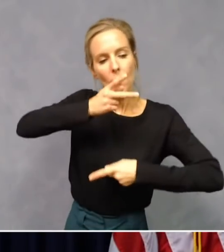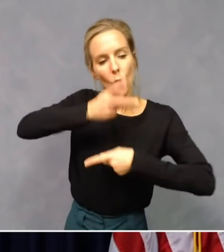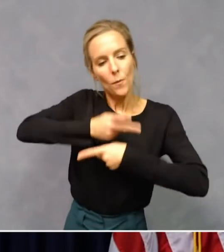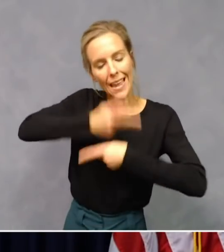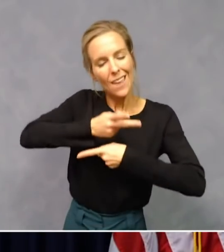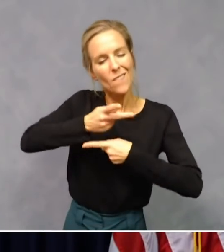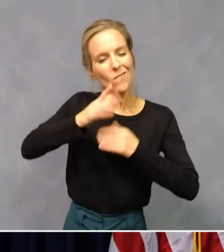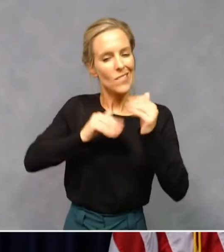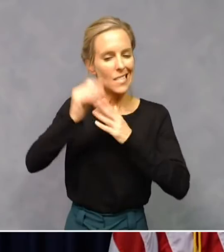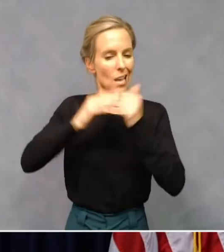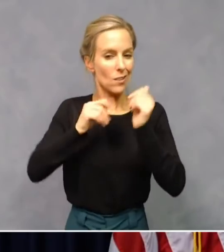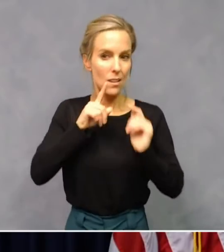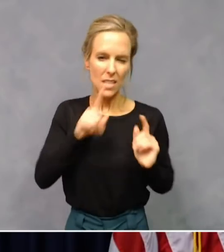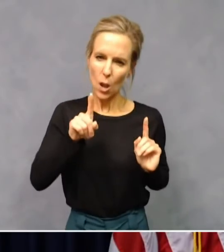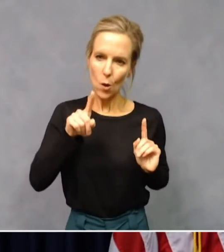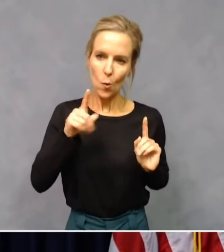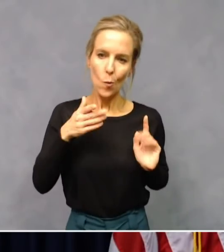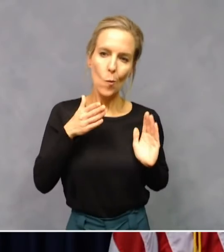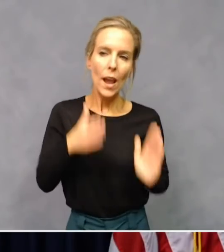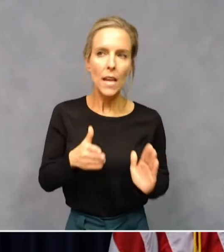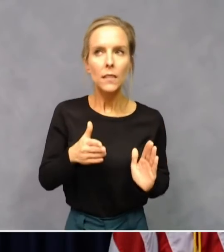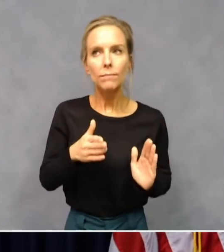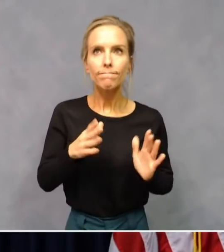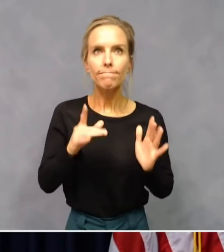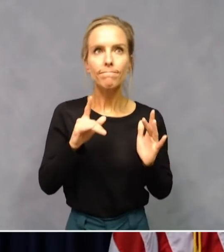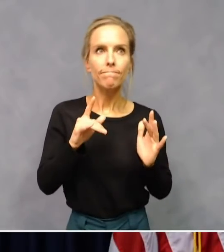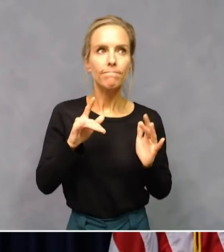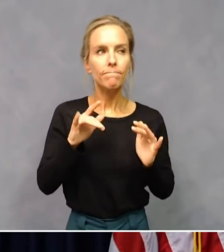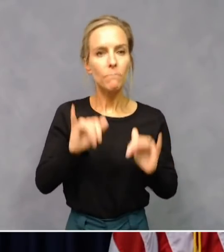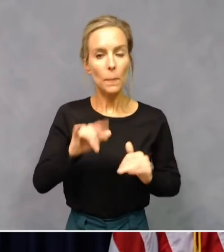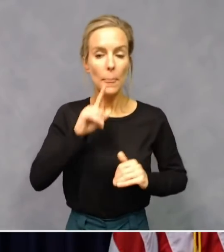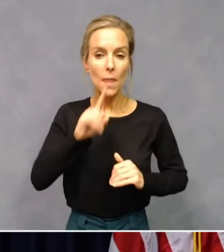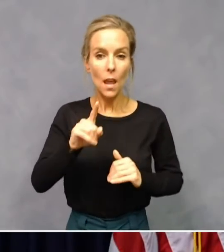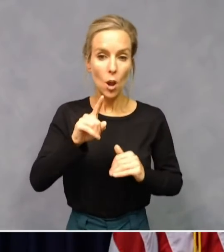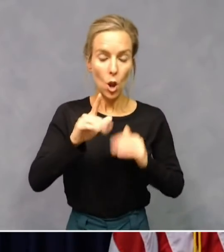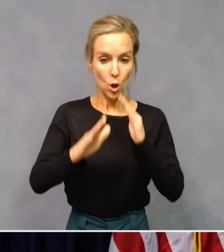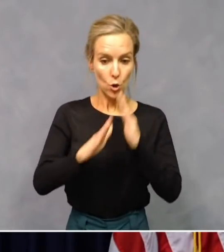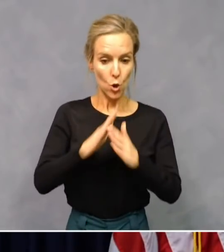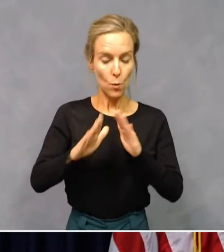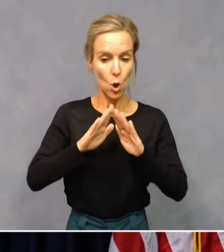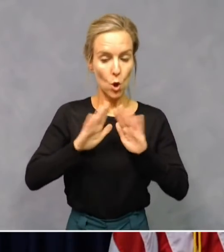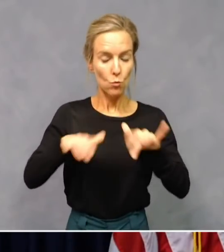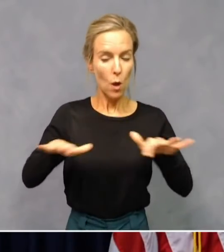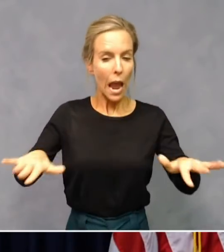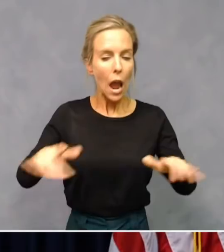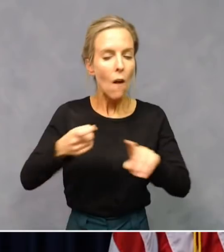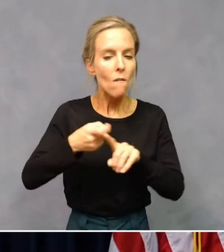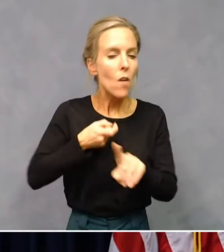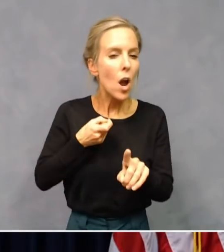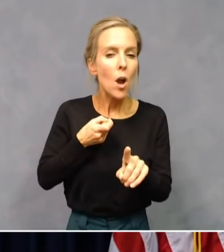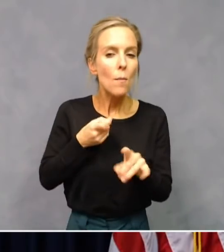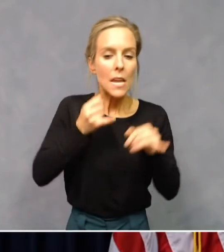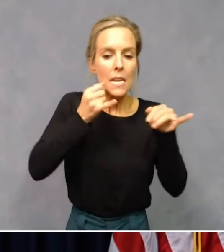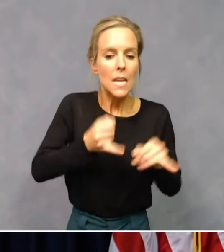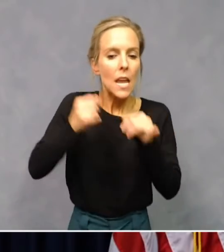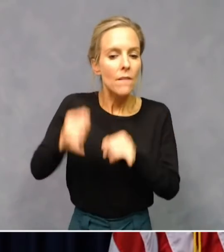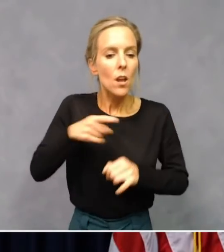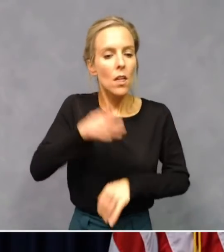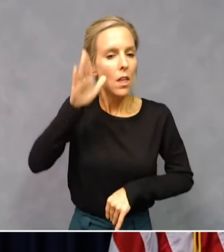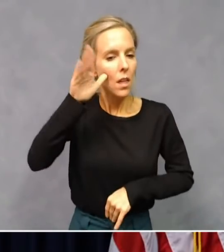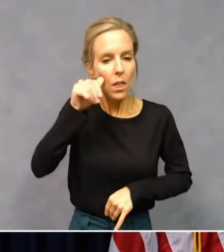is that a way of saying that the community spread is primarily happening from individuals not wearing